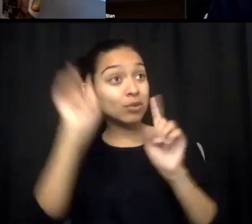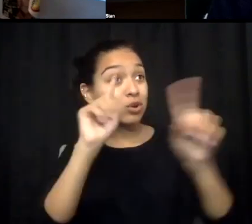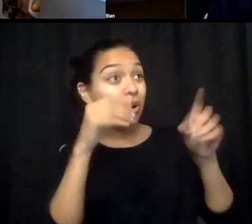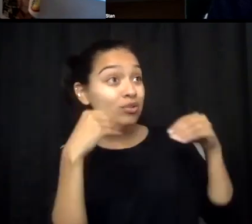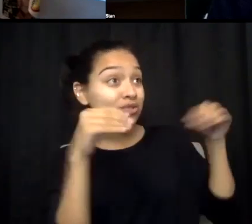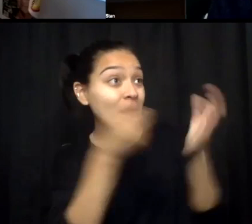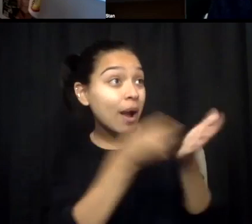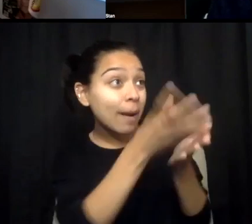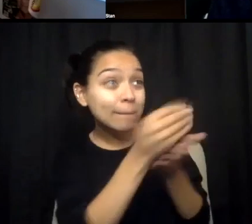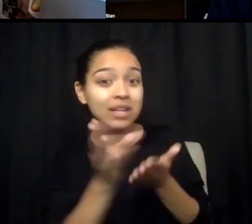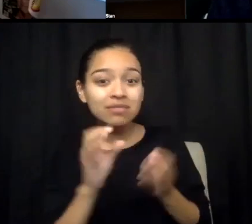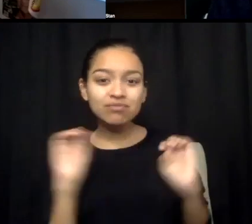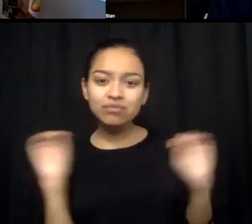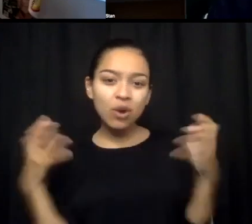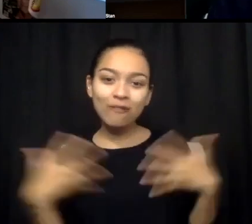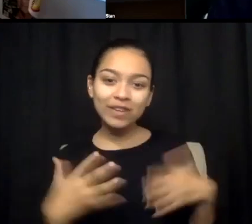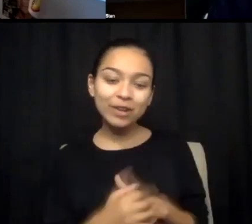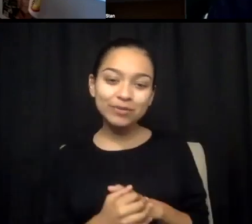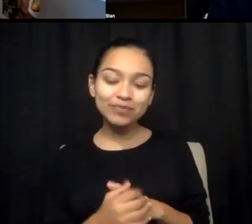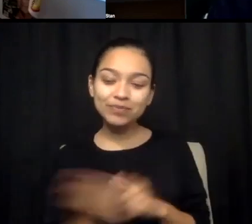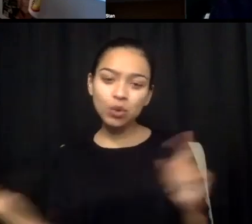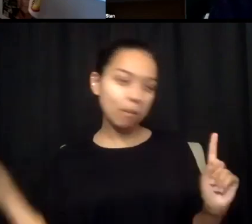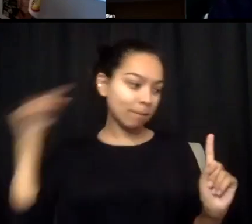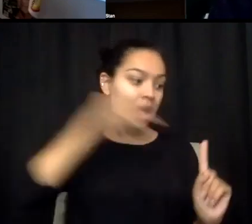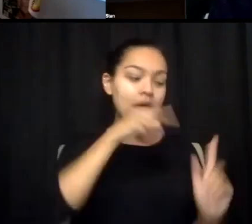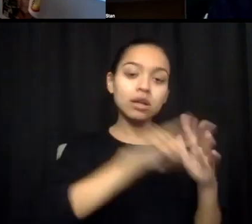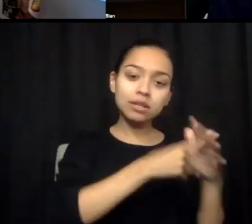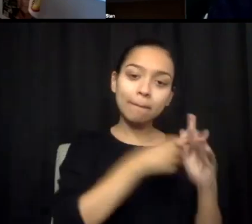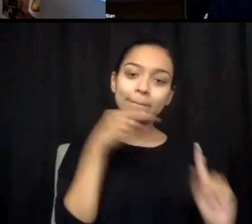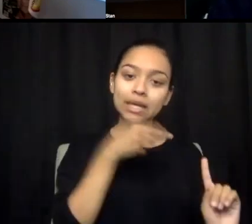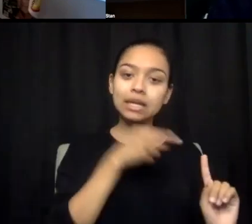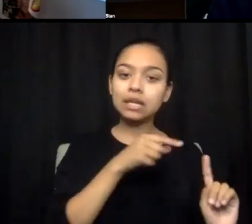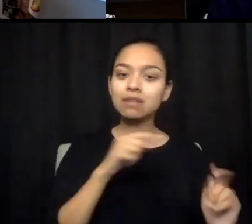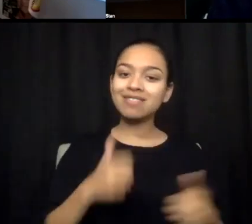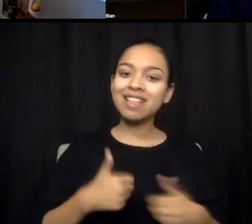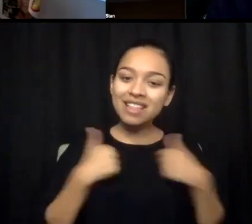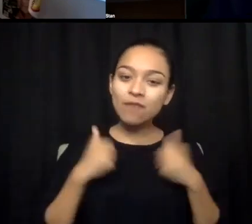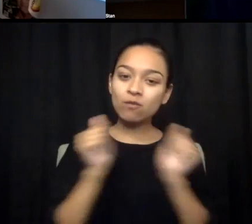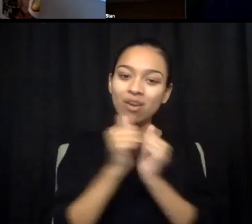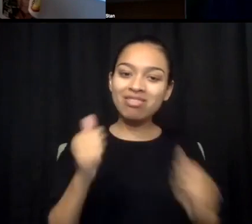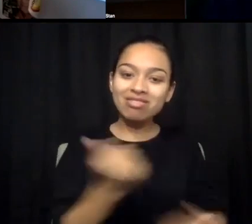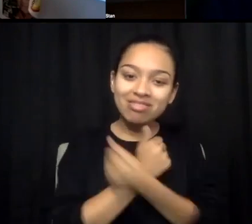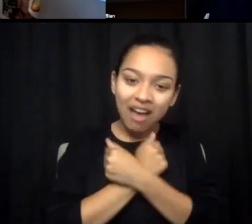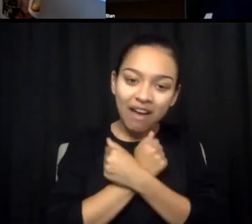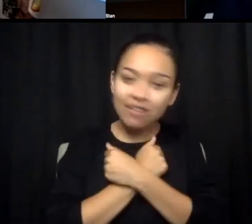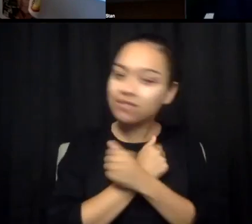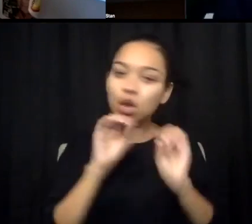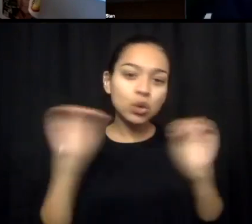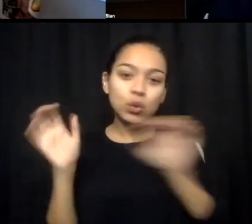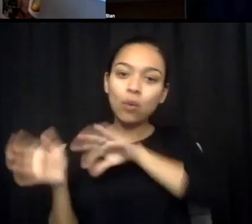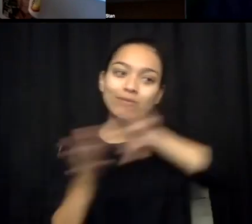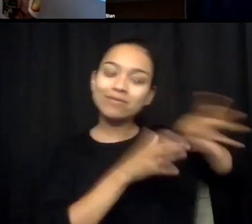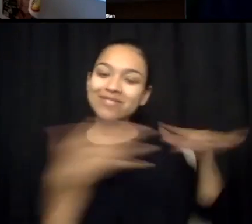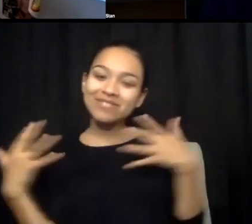goes back to what we're talking about at the beginning of, like, living in love and not fear. So however we get to that, yeah,